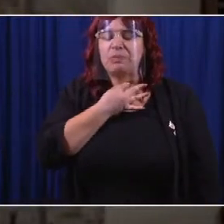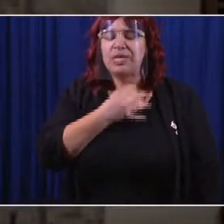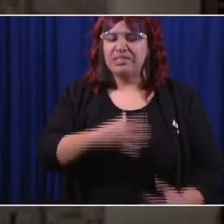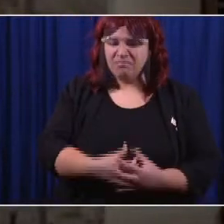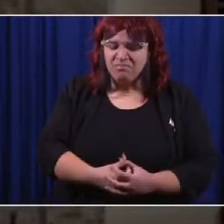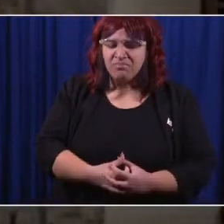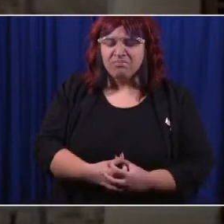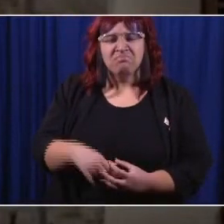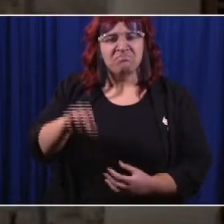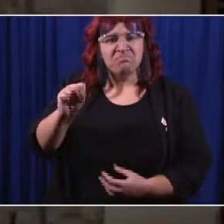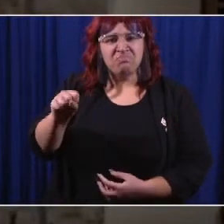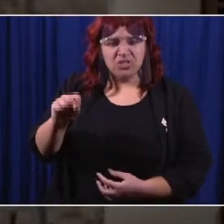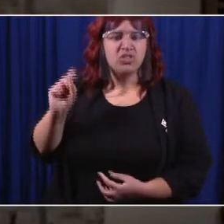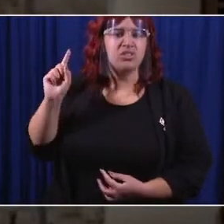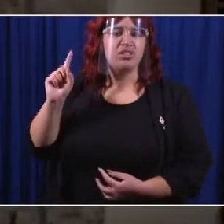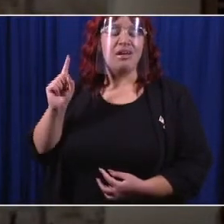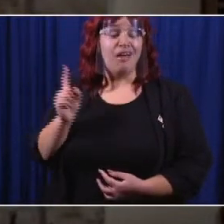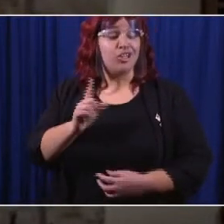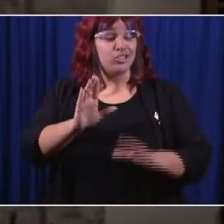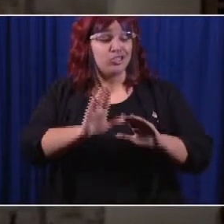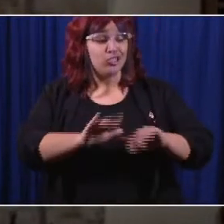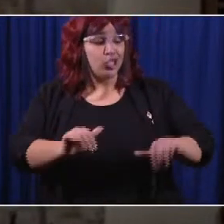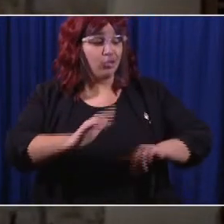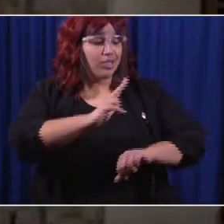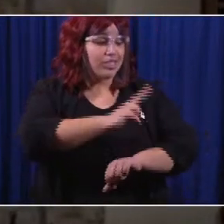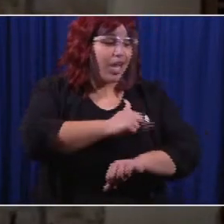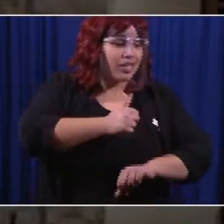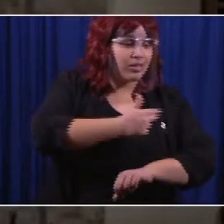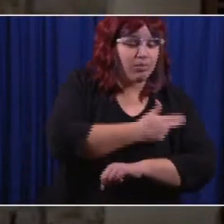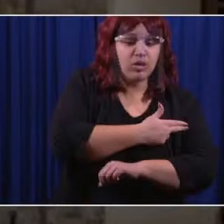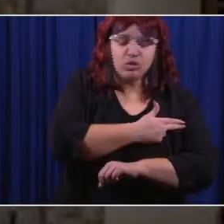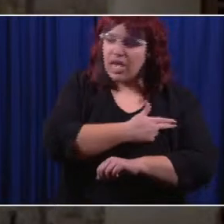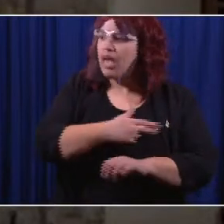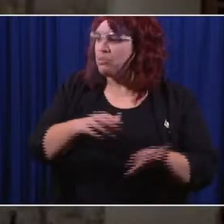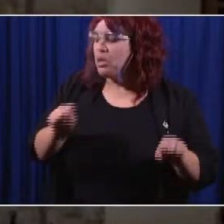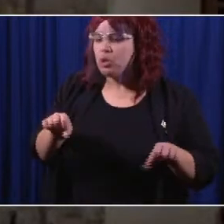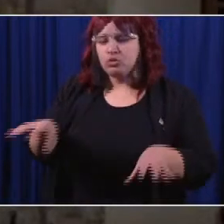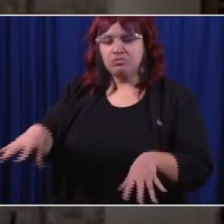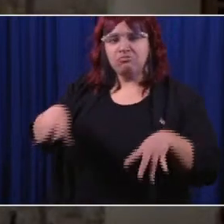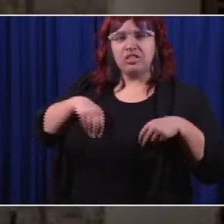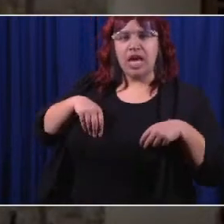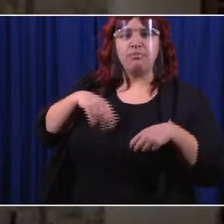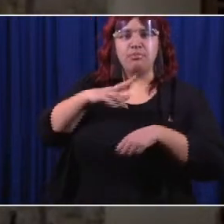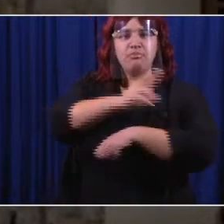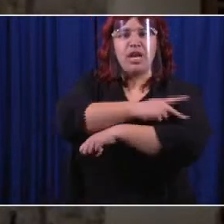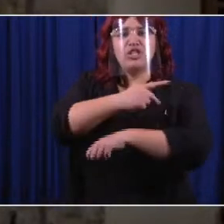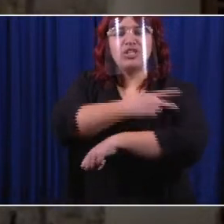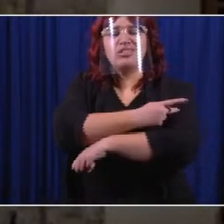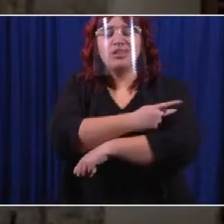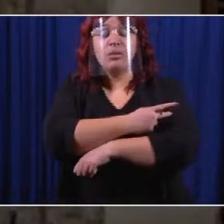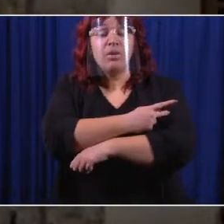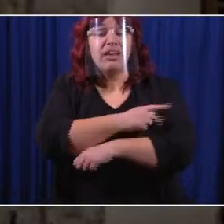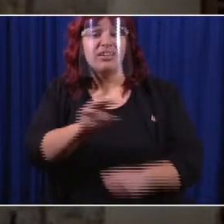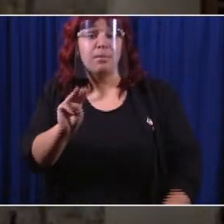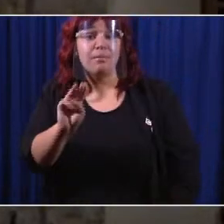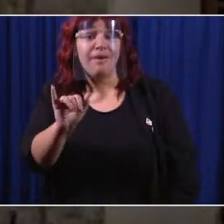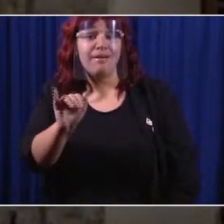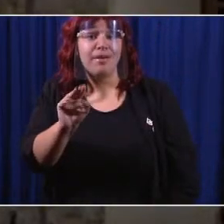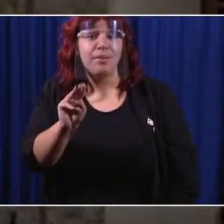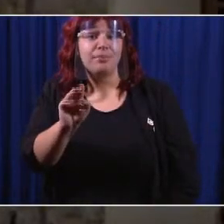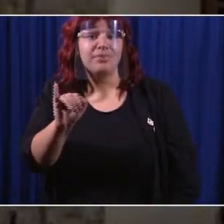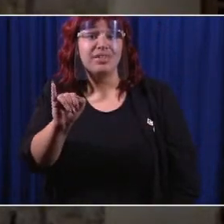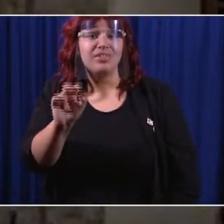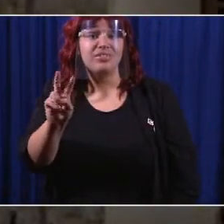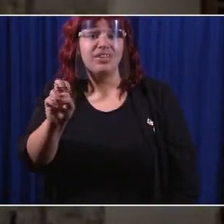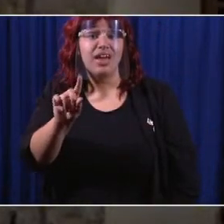the children's hospitals around the state have been able to help and take some patients. I'm wondering in the Miami Valley if you've had the opportunity to turn either